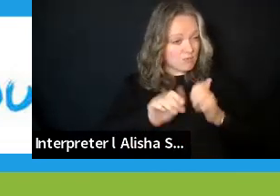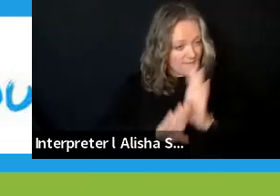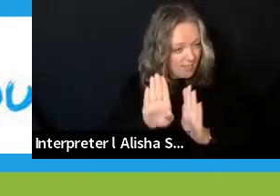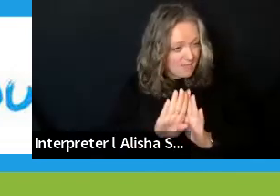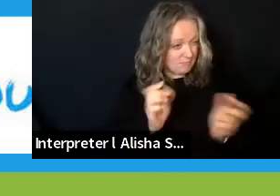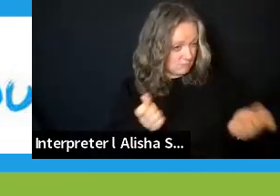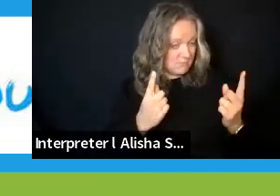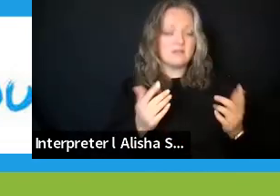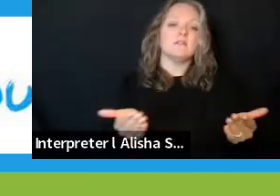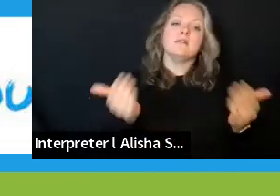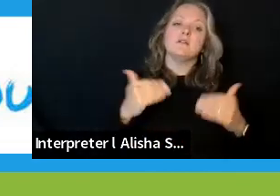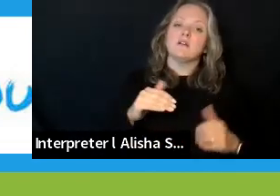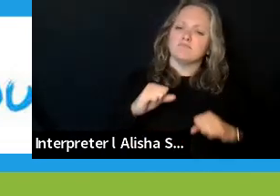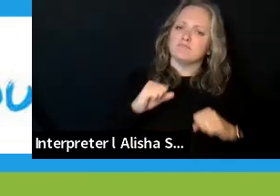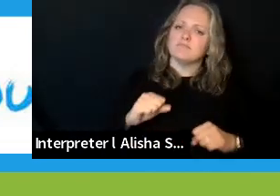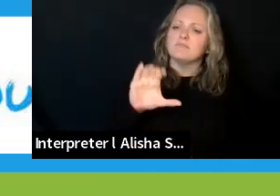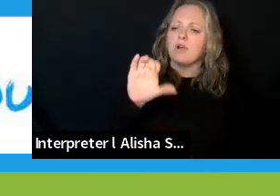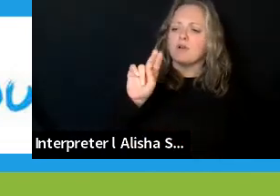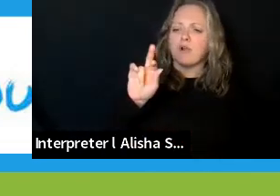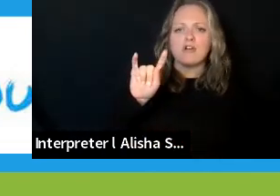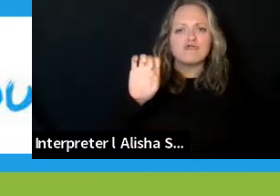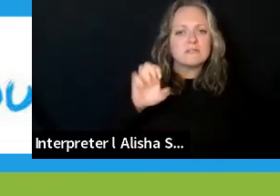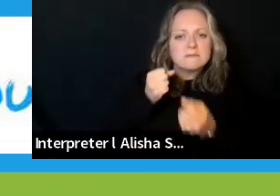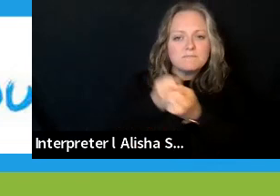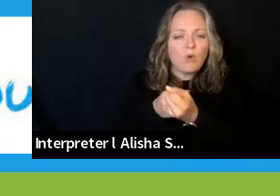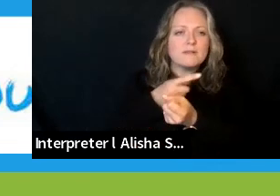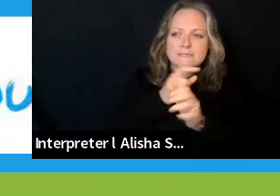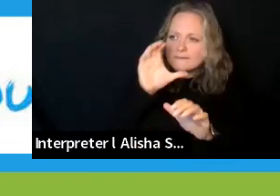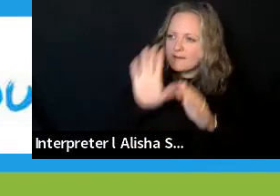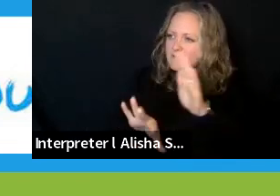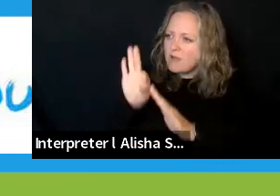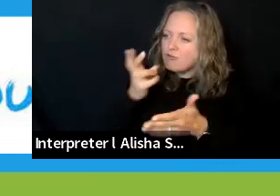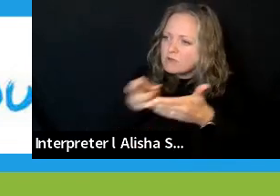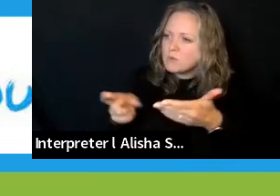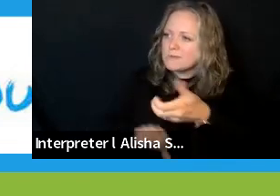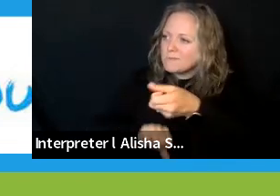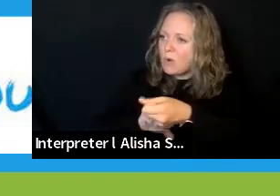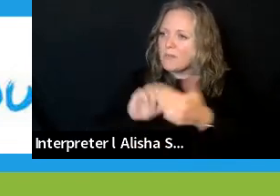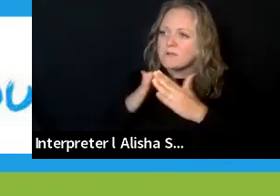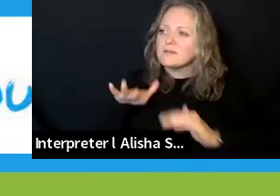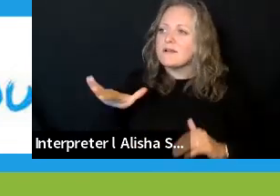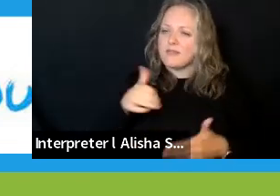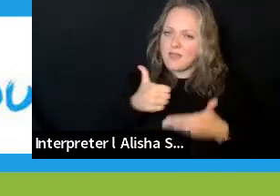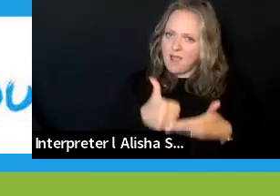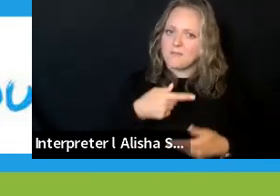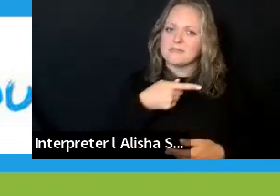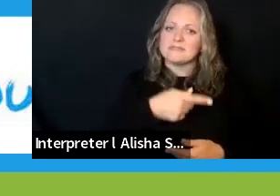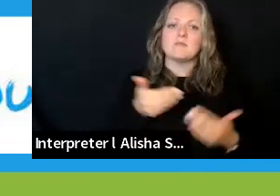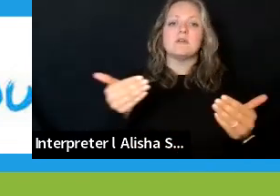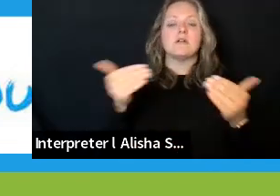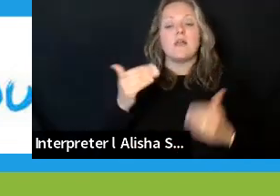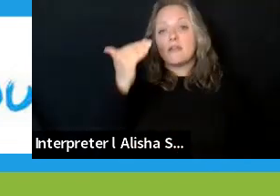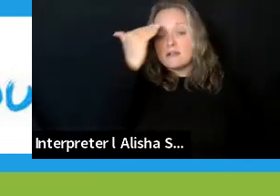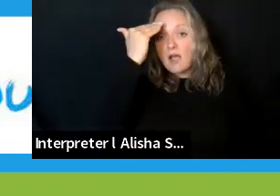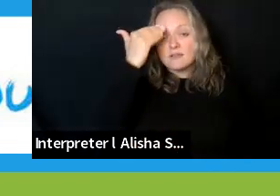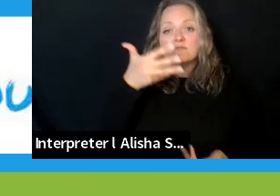Concrete supports, so youth find resources and support in their community that helps them. And then the cognitive and social emotional competency,